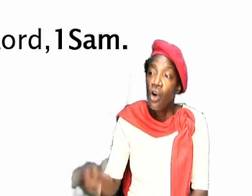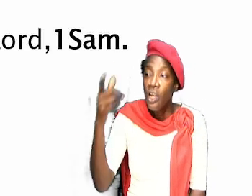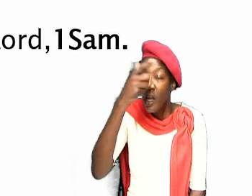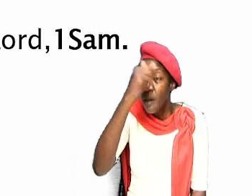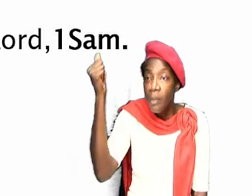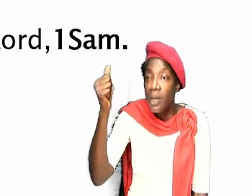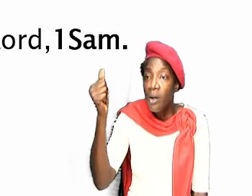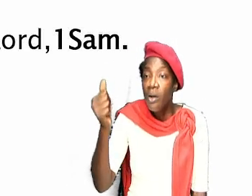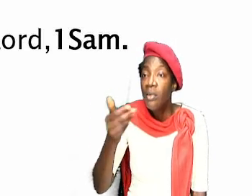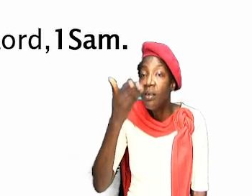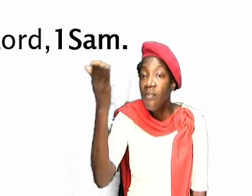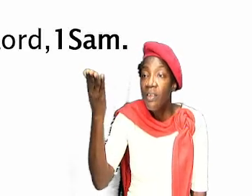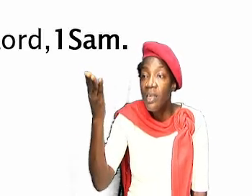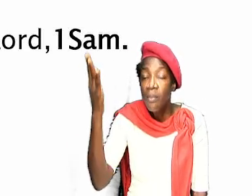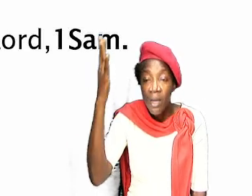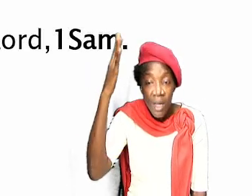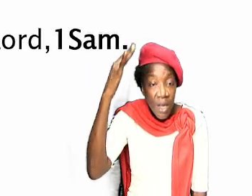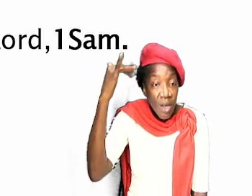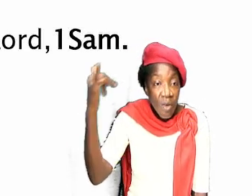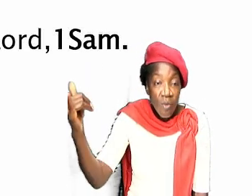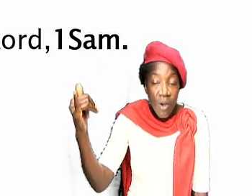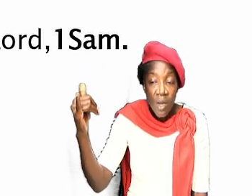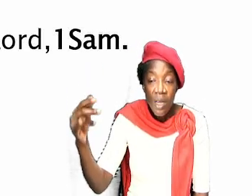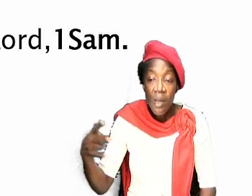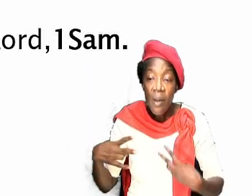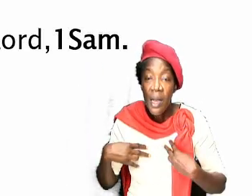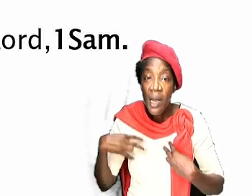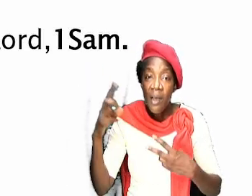he had the victory.